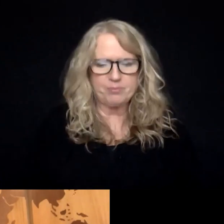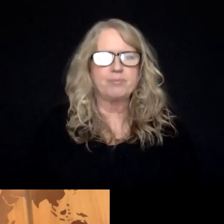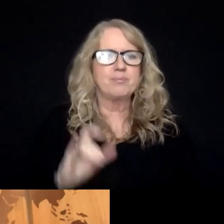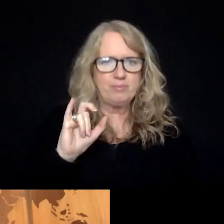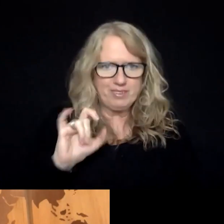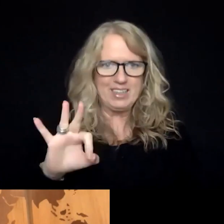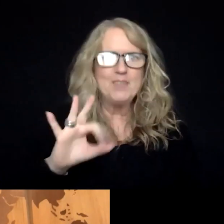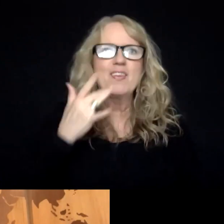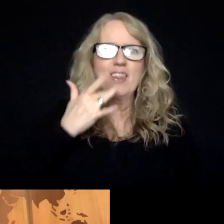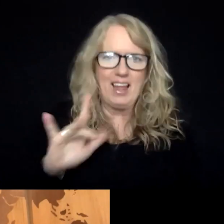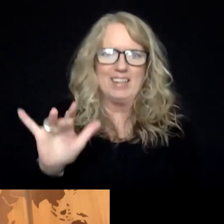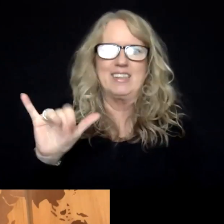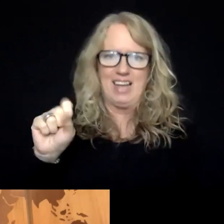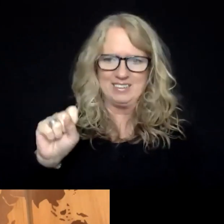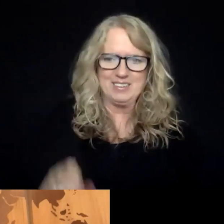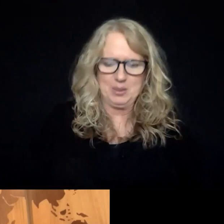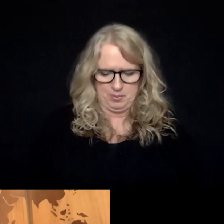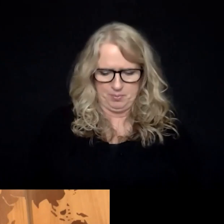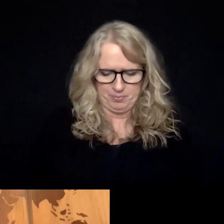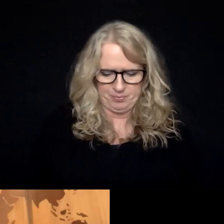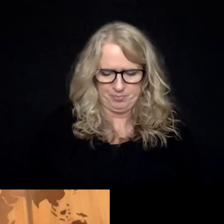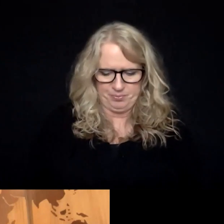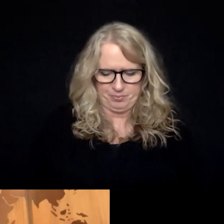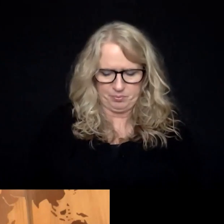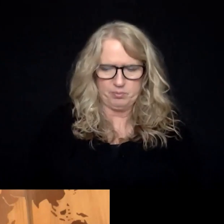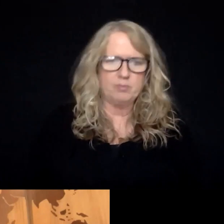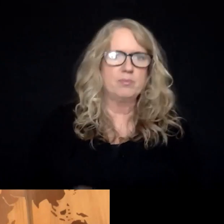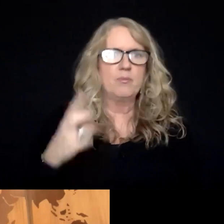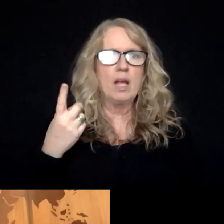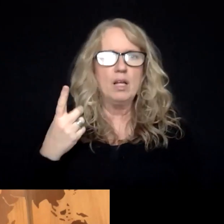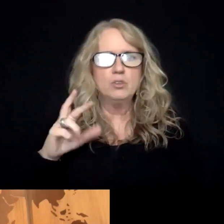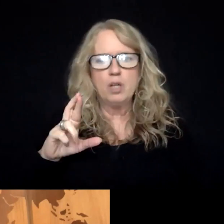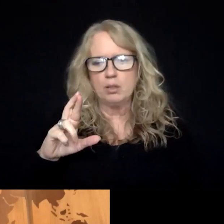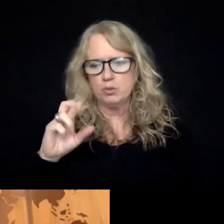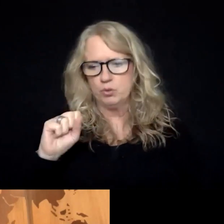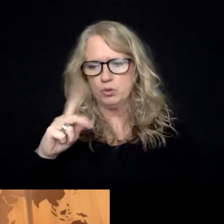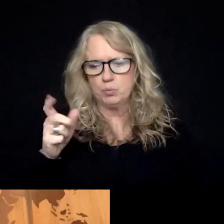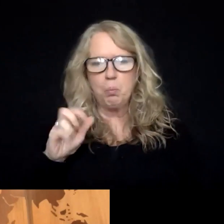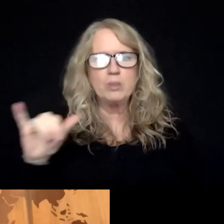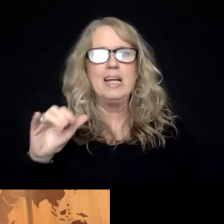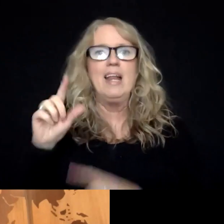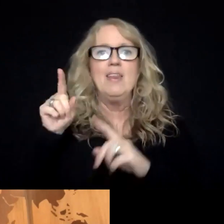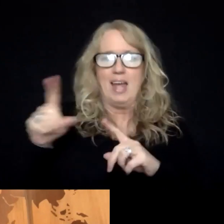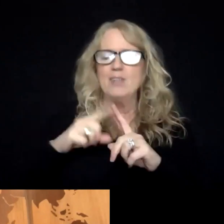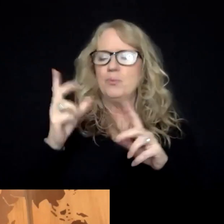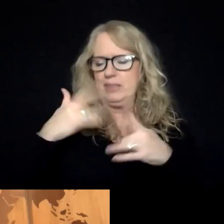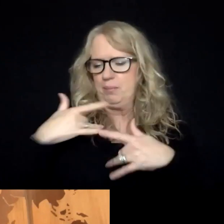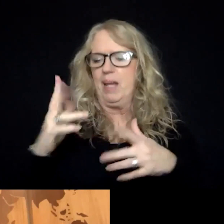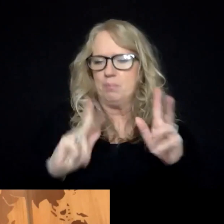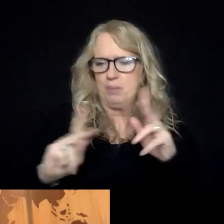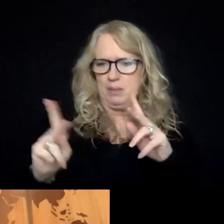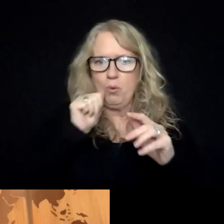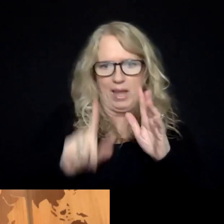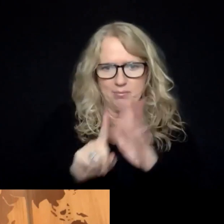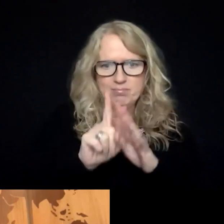yes. Well, excellent. And Dr. Sapolsky, we have quite an array of folks who typically attend these